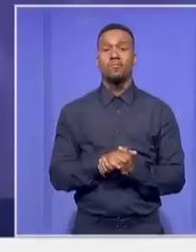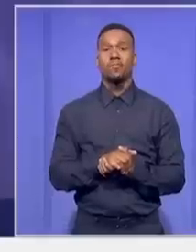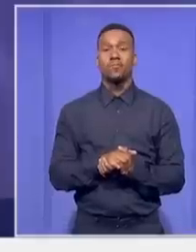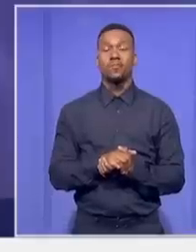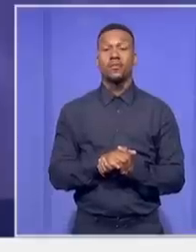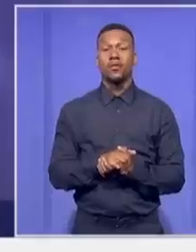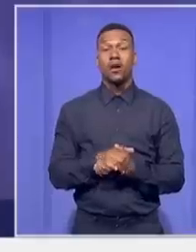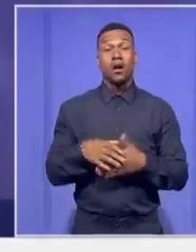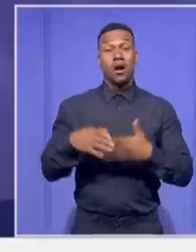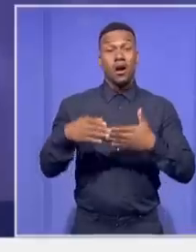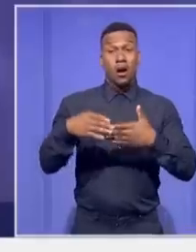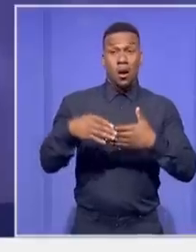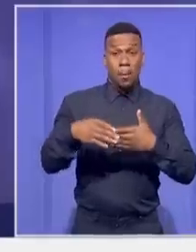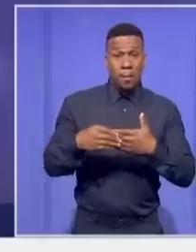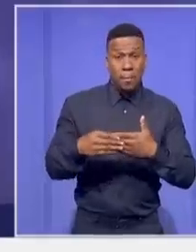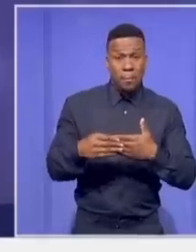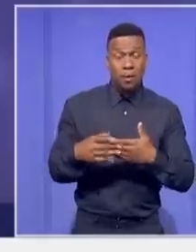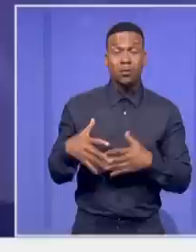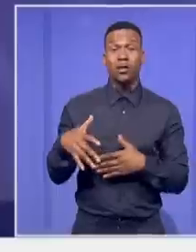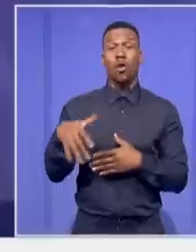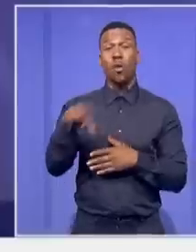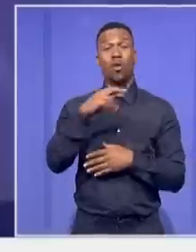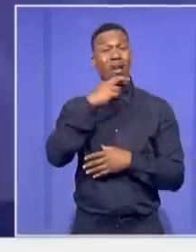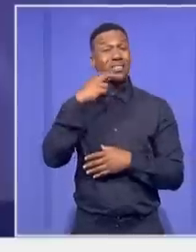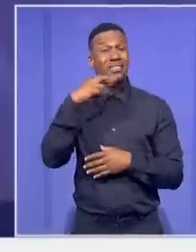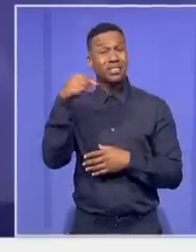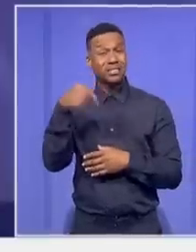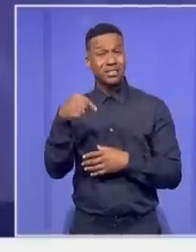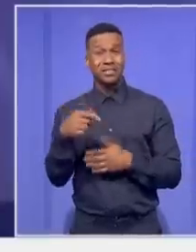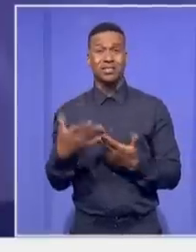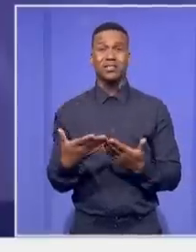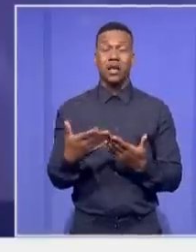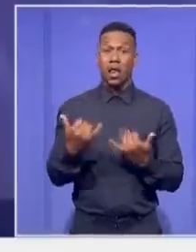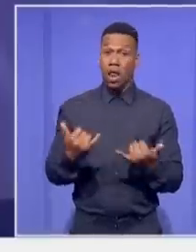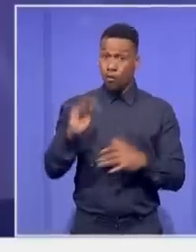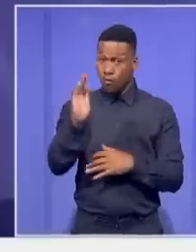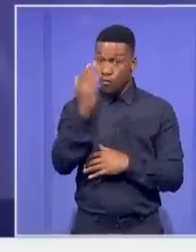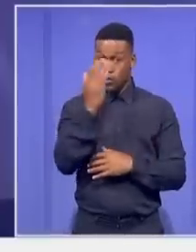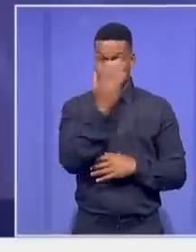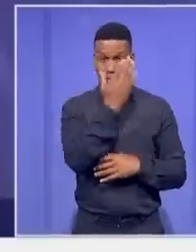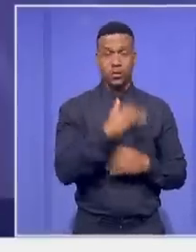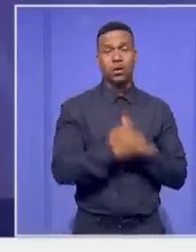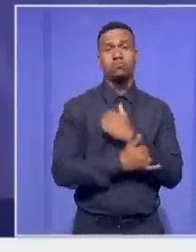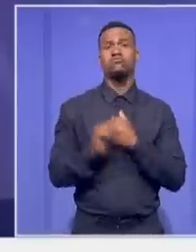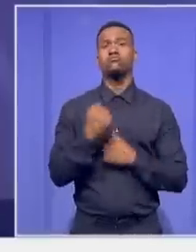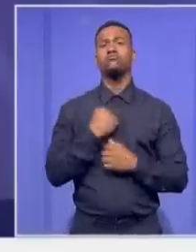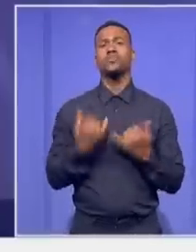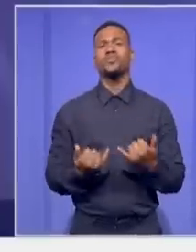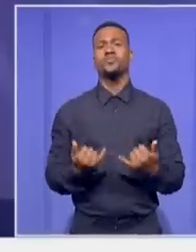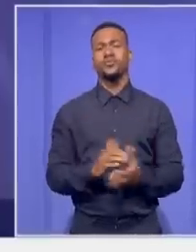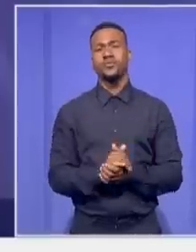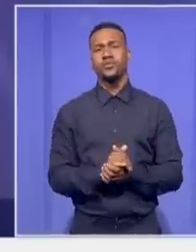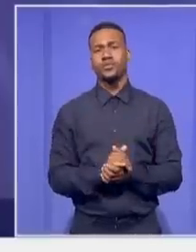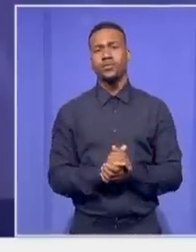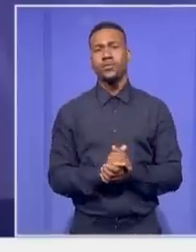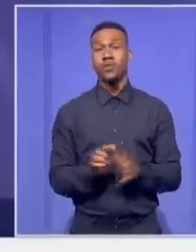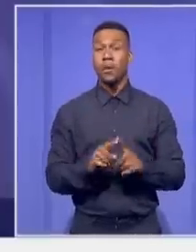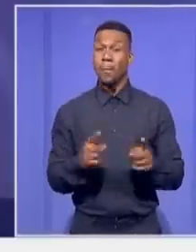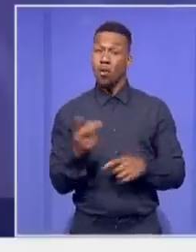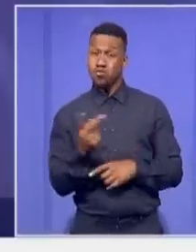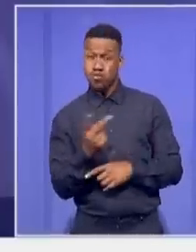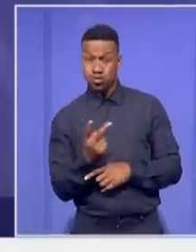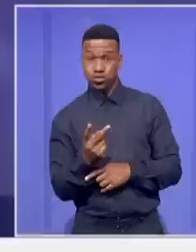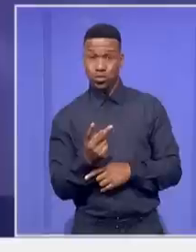Democrats, that is the reality. That is the reality of what faces our country today. But I also need you to